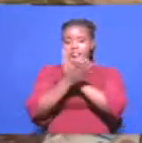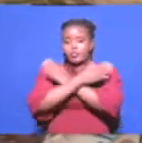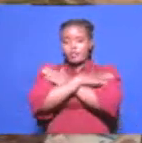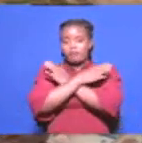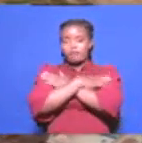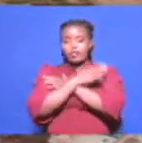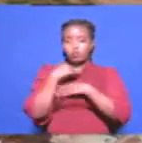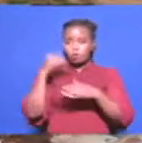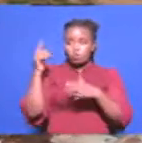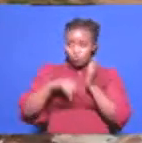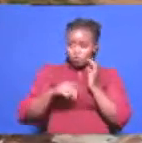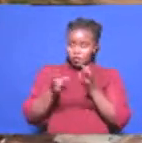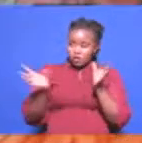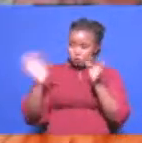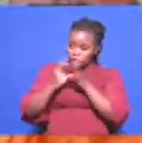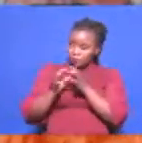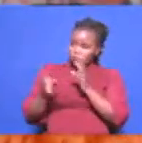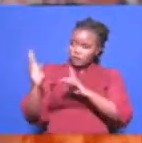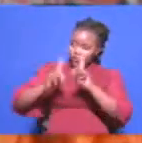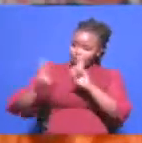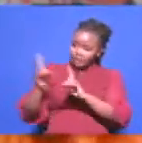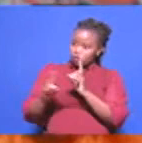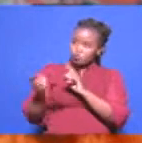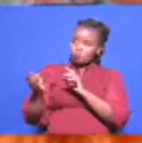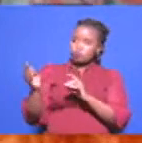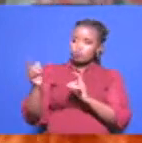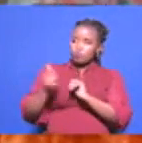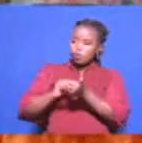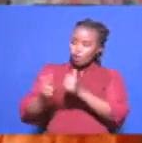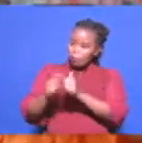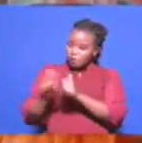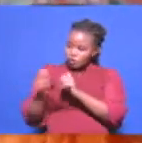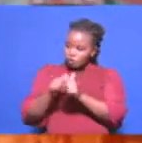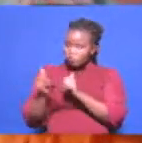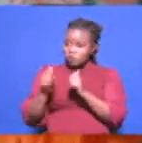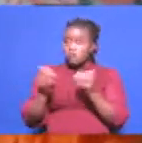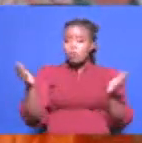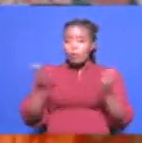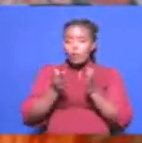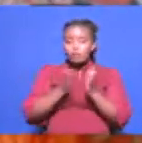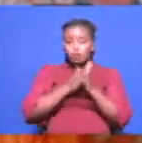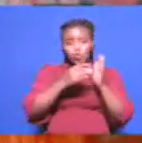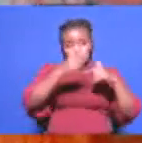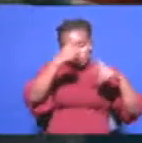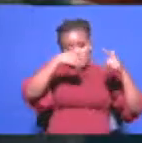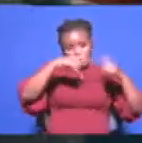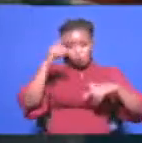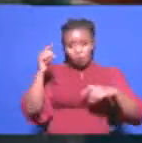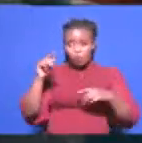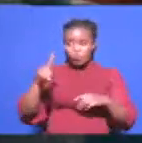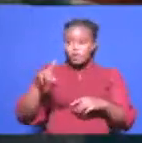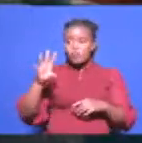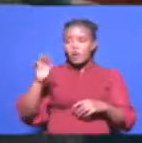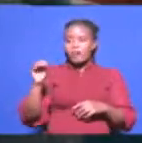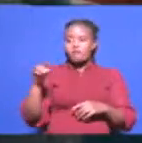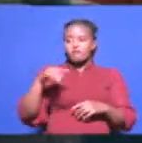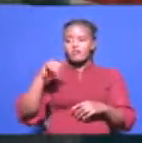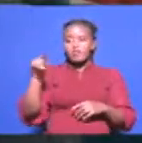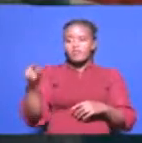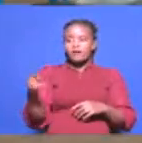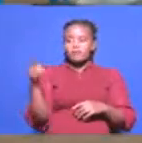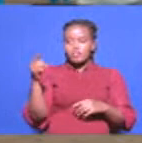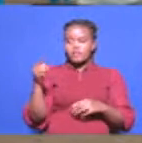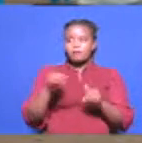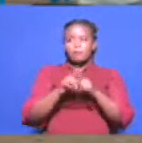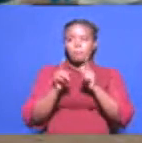the Superstars dance competition, put their best foot forward, and win 150,000 shillings. So does